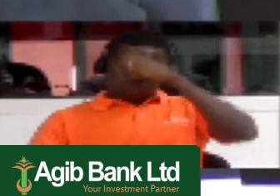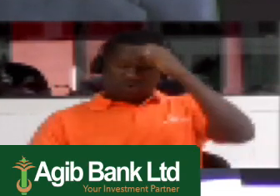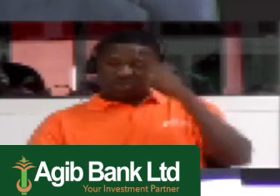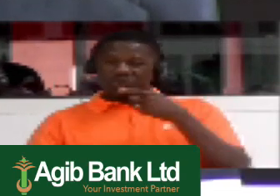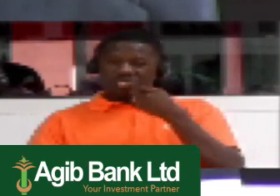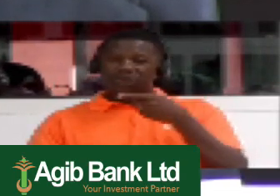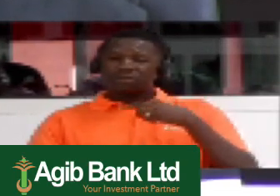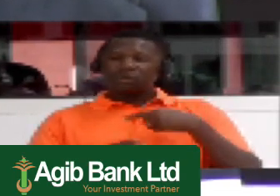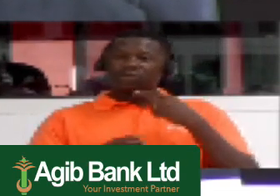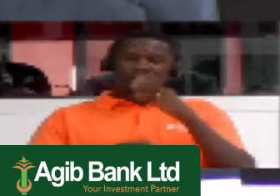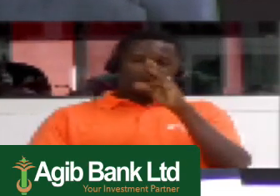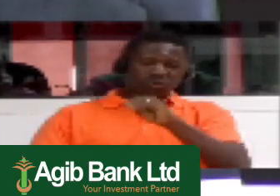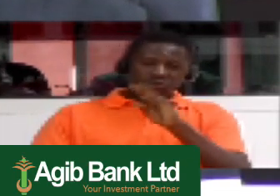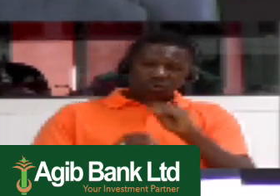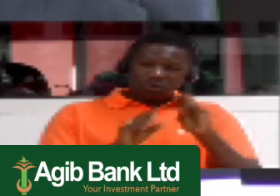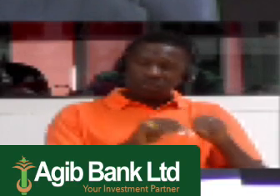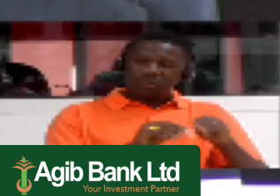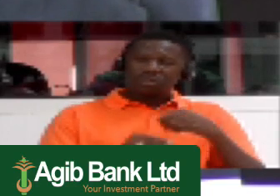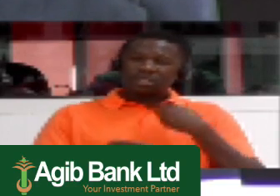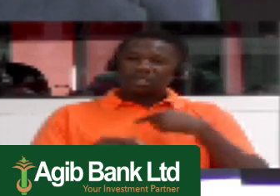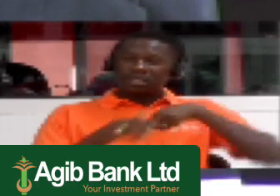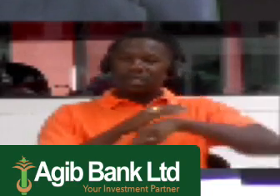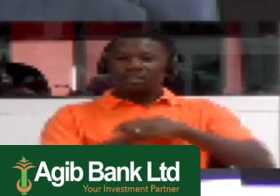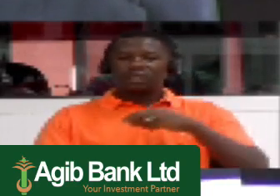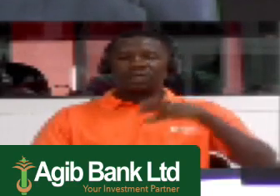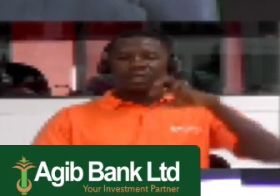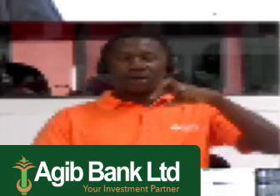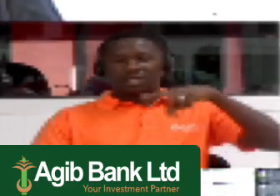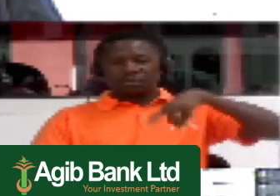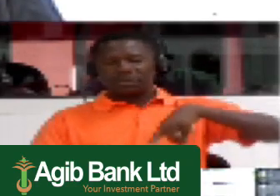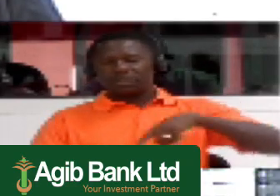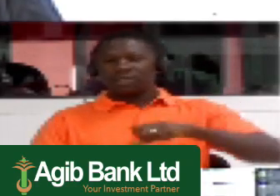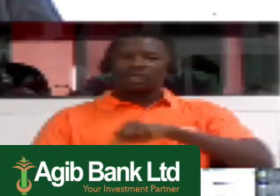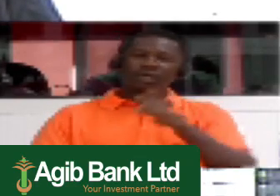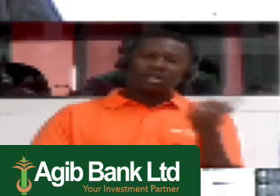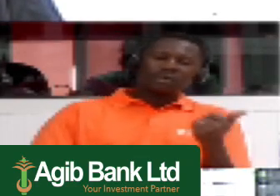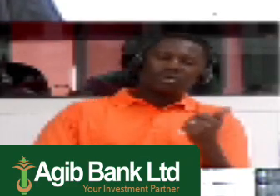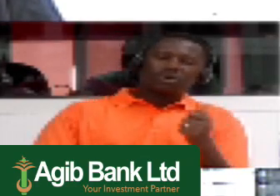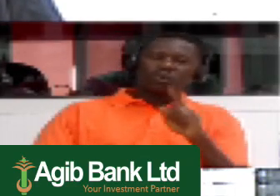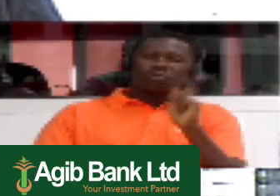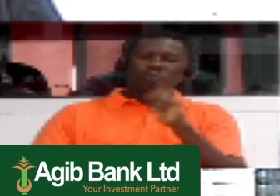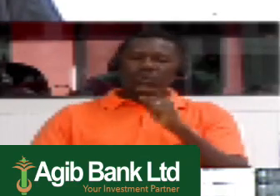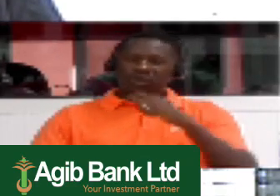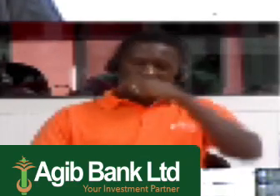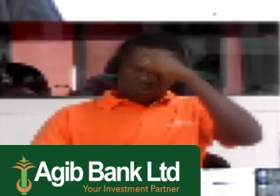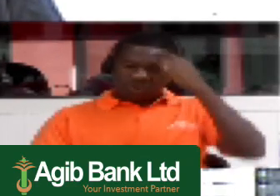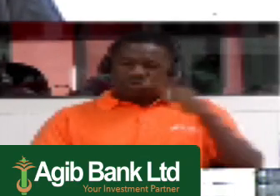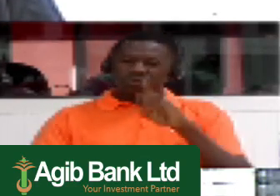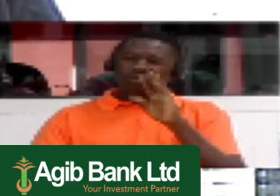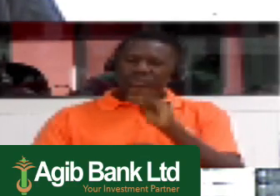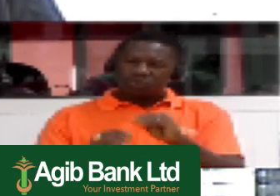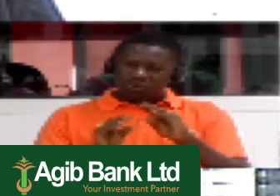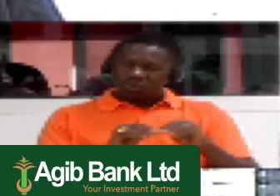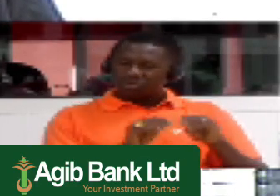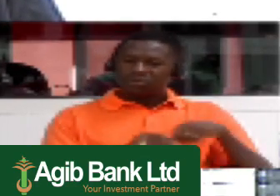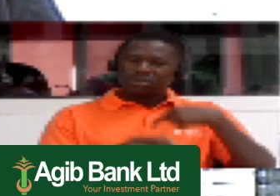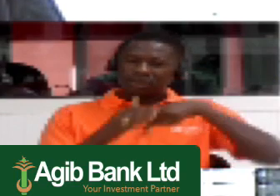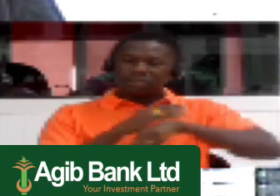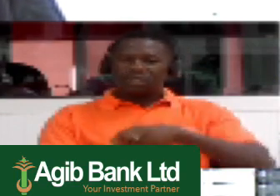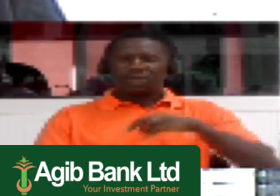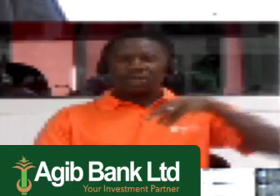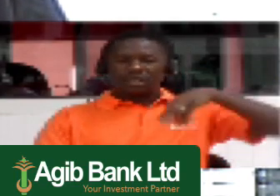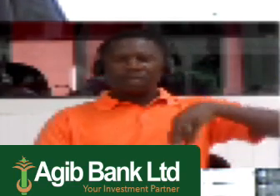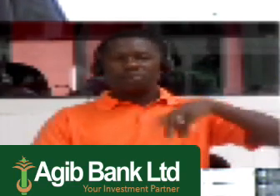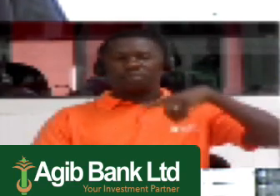regimental police and what duties you were doing as a military police? Ako afanying ibe regimental police tu men ikamun dokul leke andum